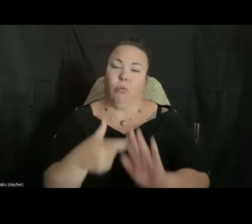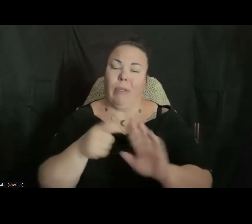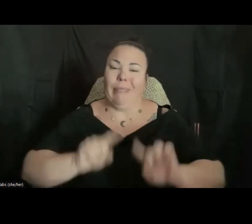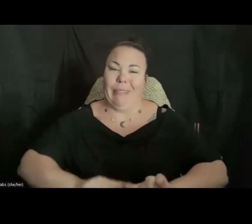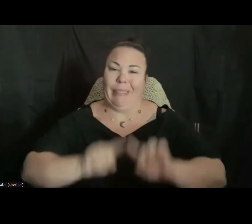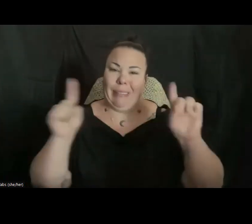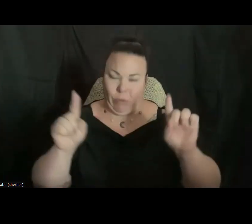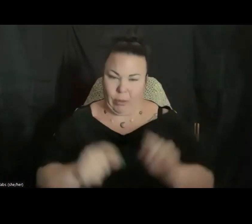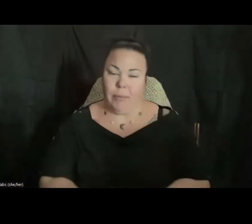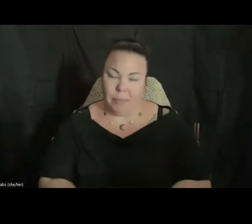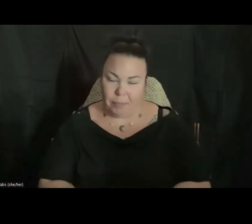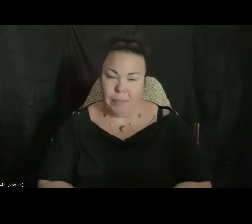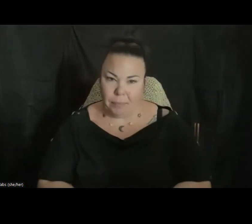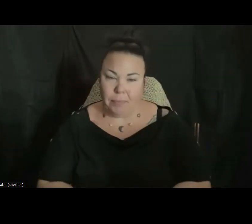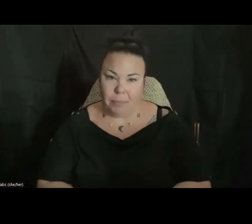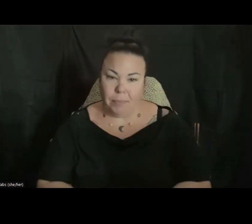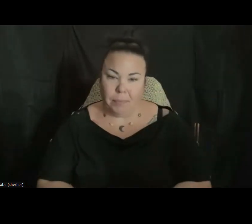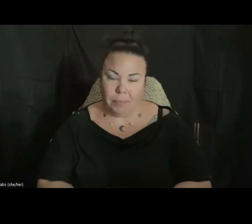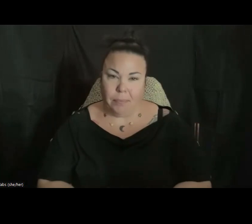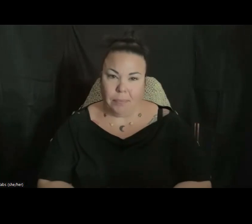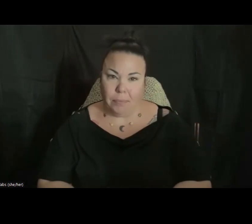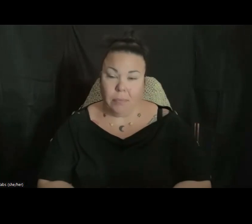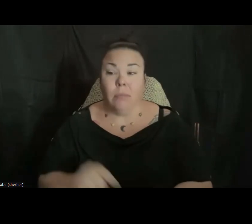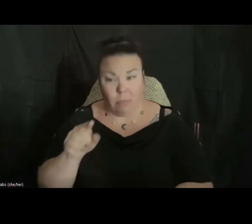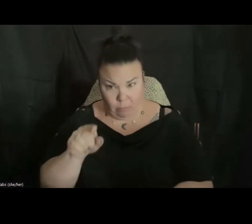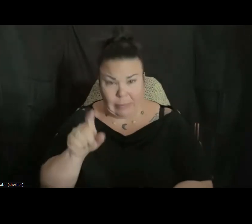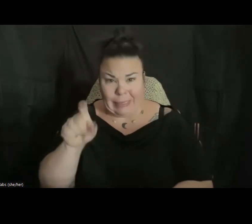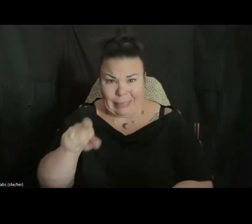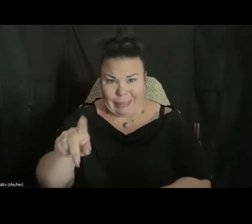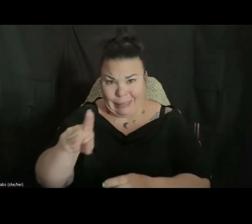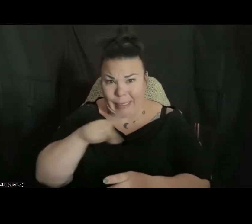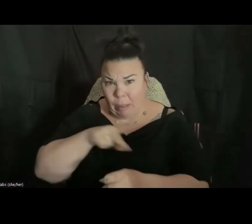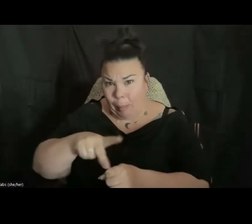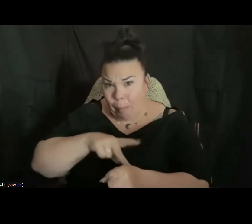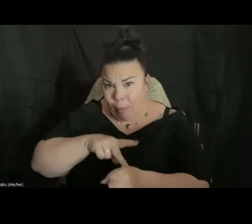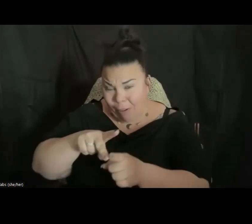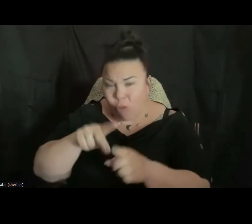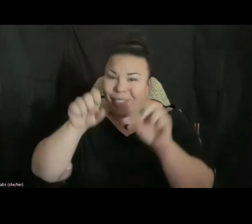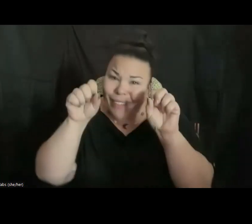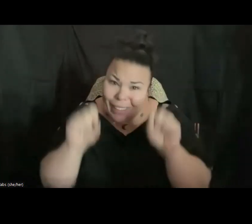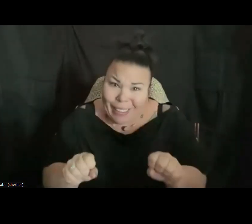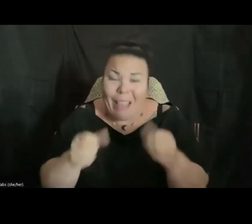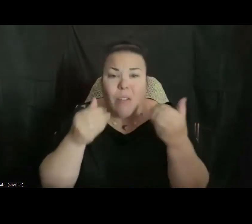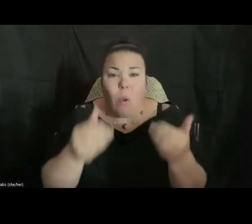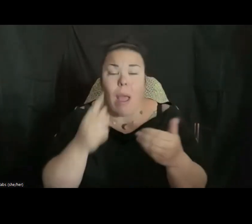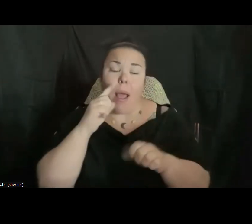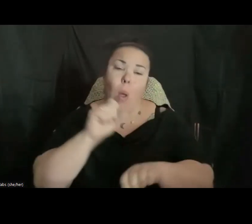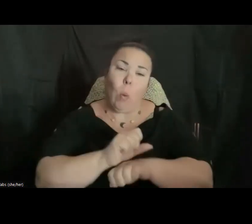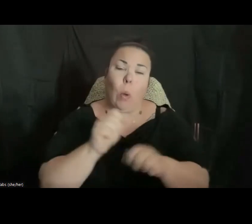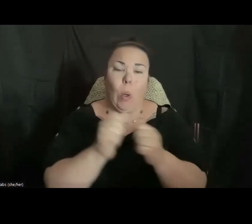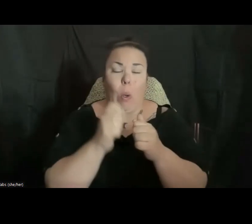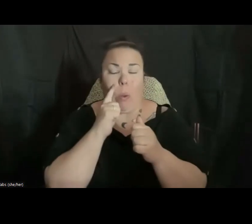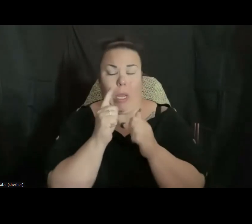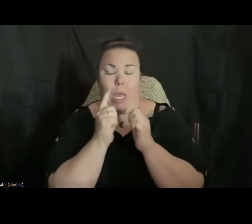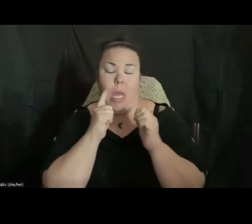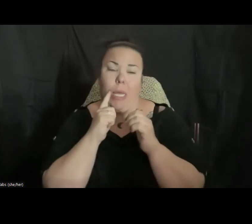requires professionals on the unit that are okay with, for instance, working in very tight spaces, being kind